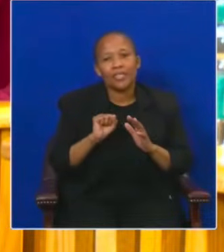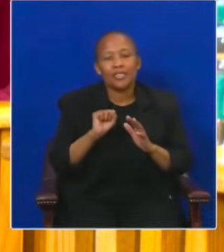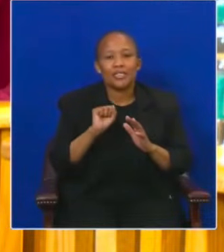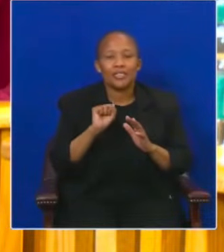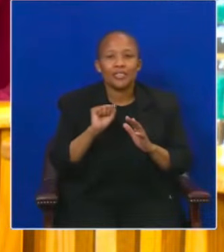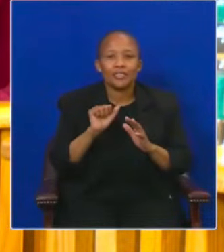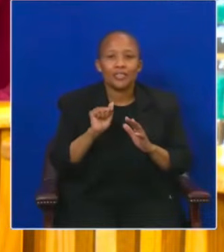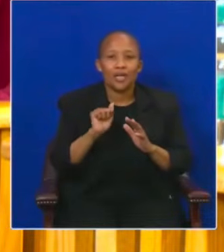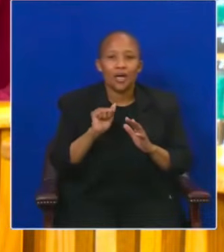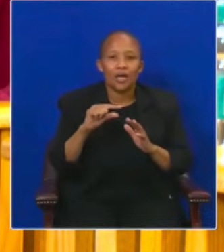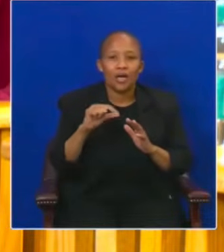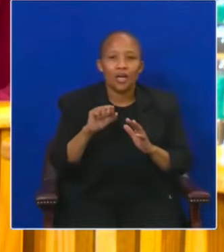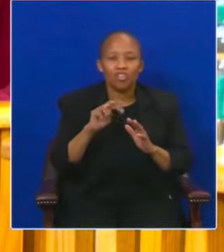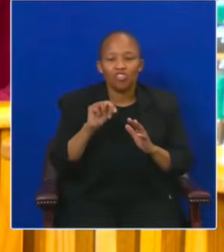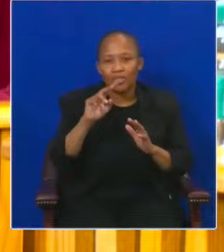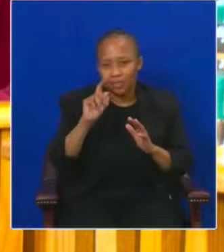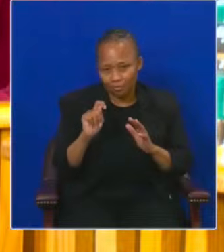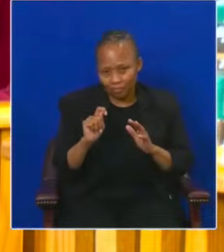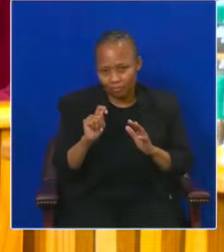F.E. Nkosi,